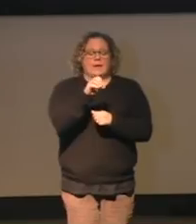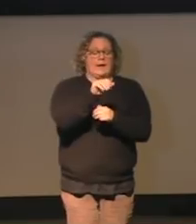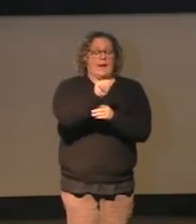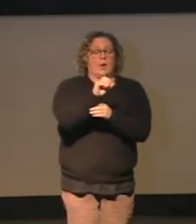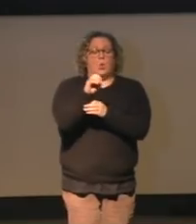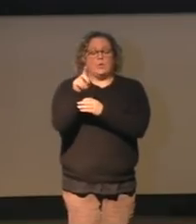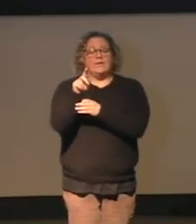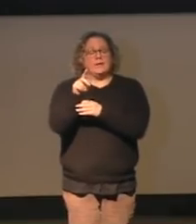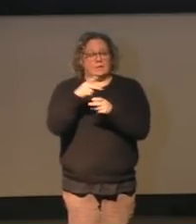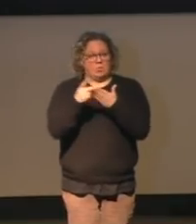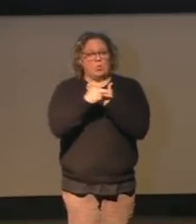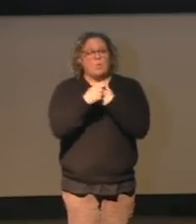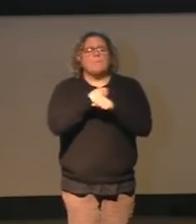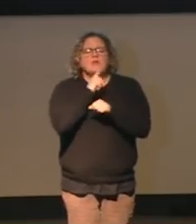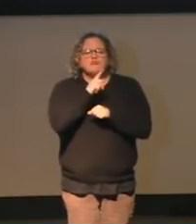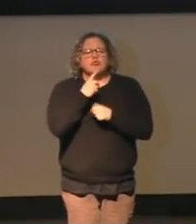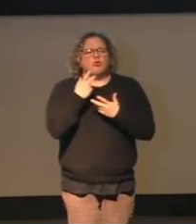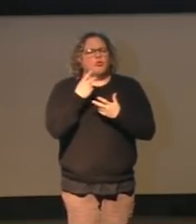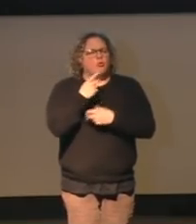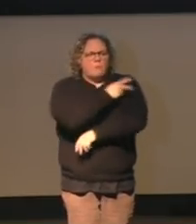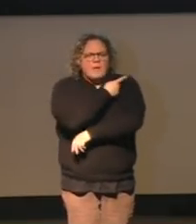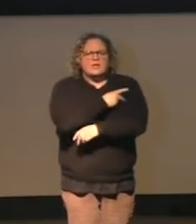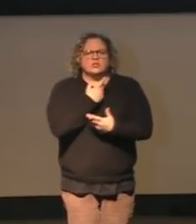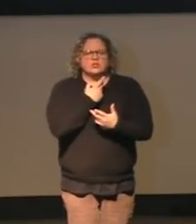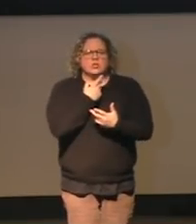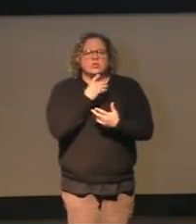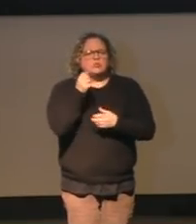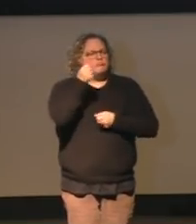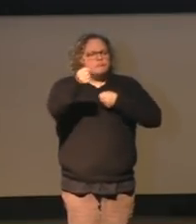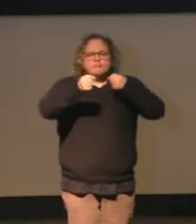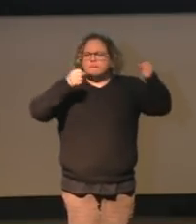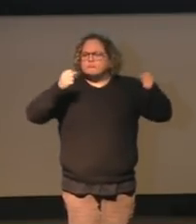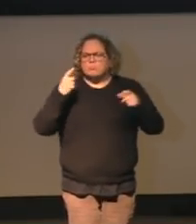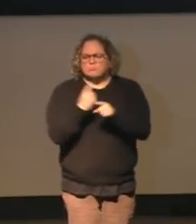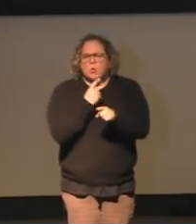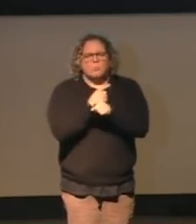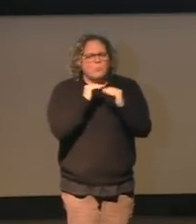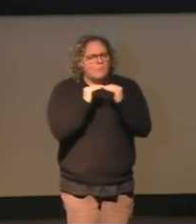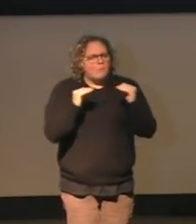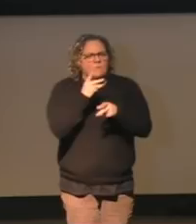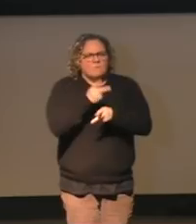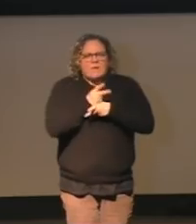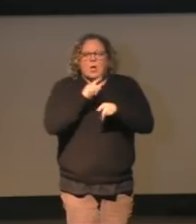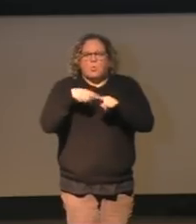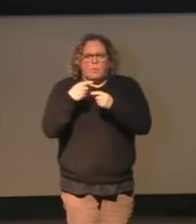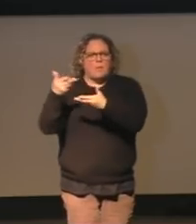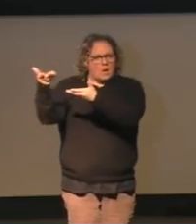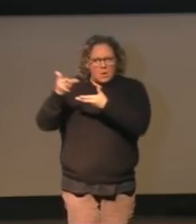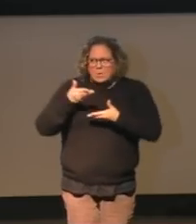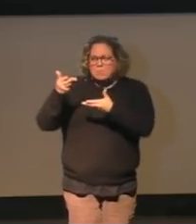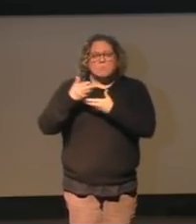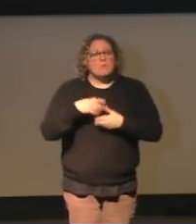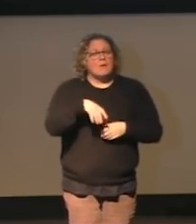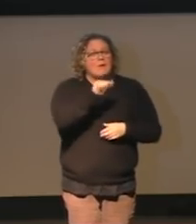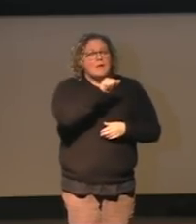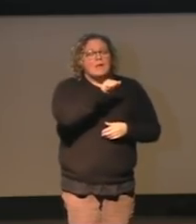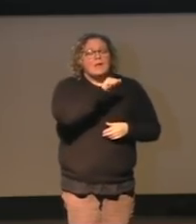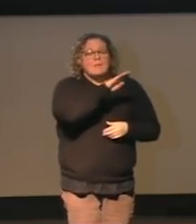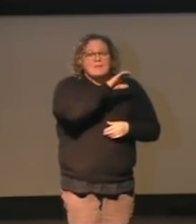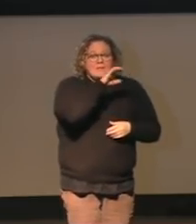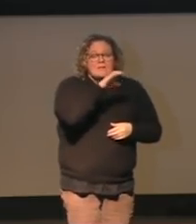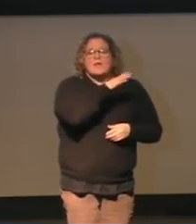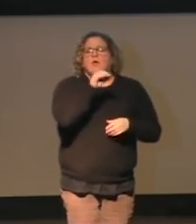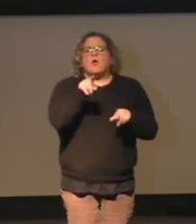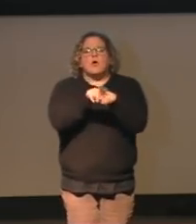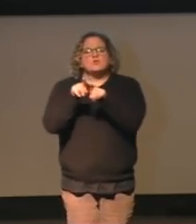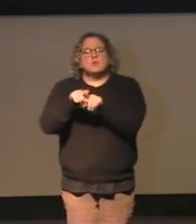patients placed at the right level of care as they come into the organization. Not only the ABCC, but the CVC bed